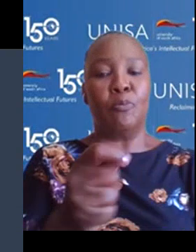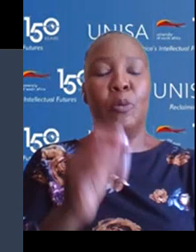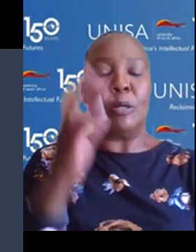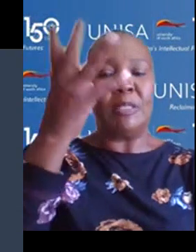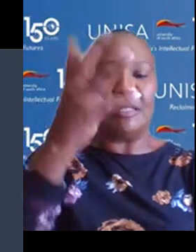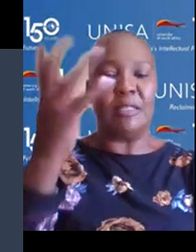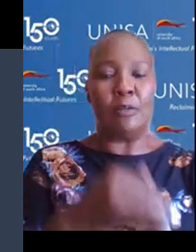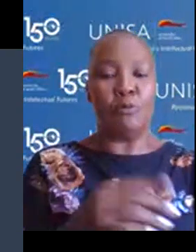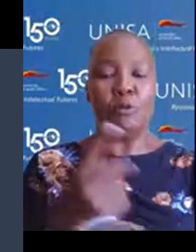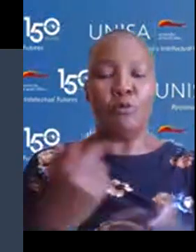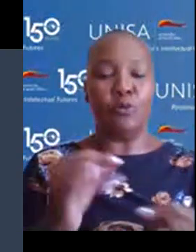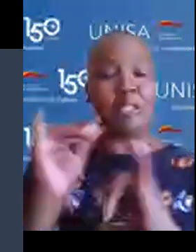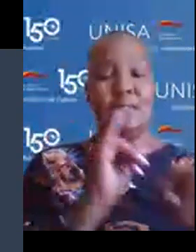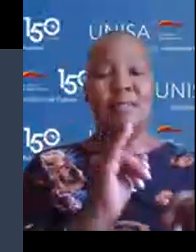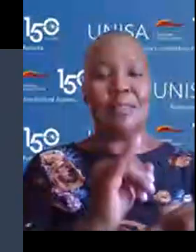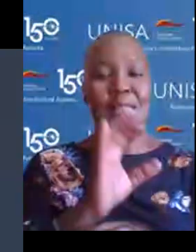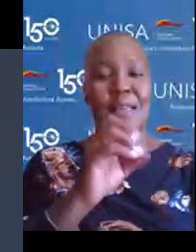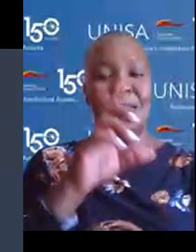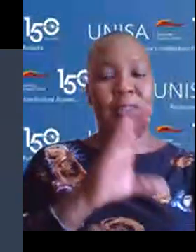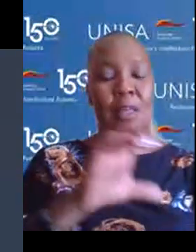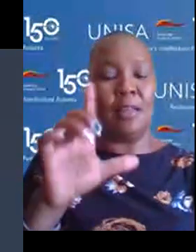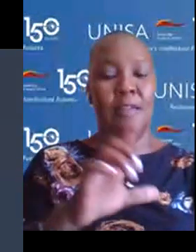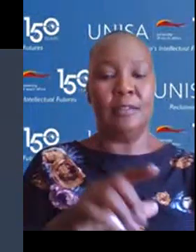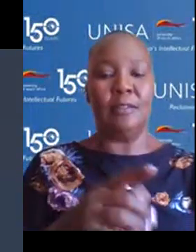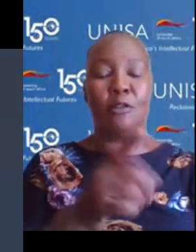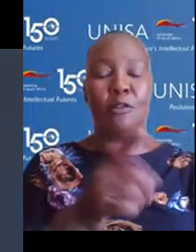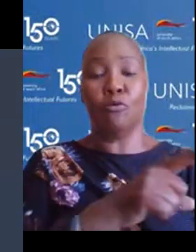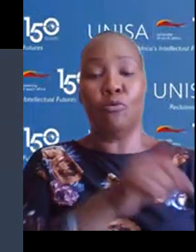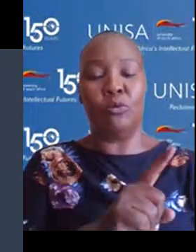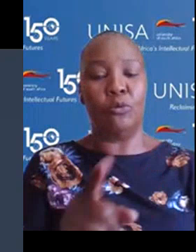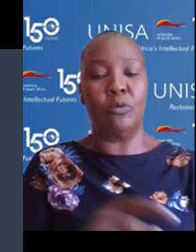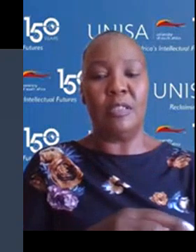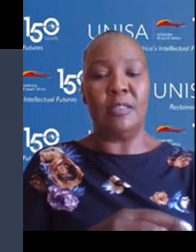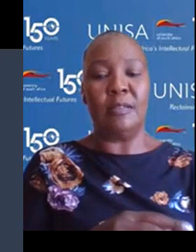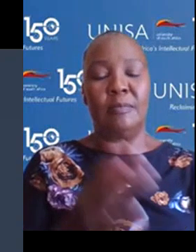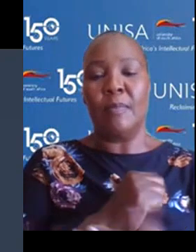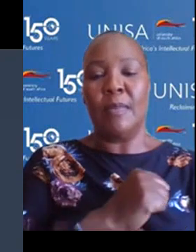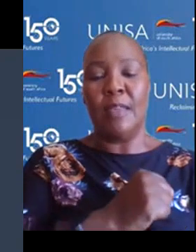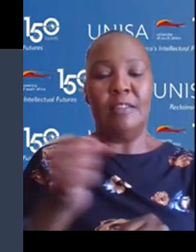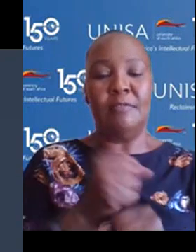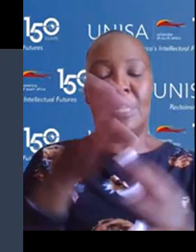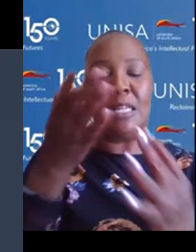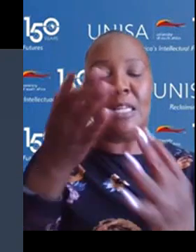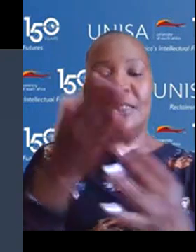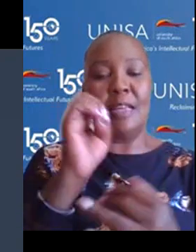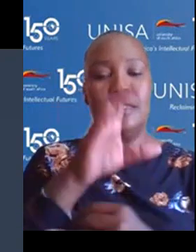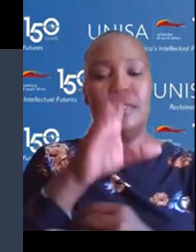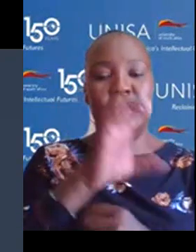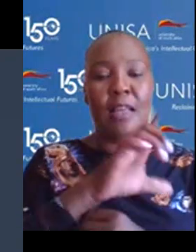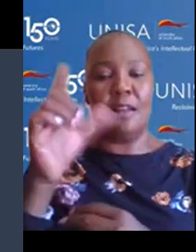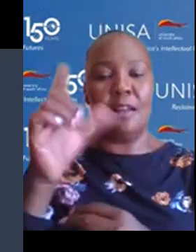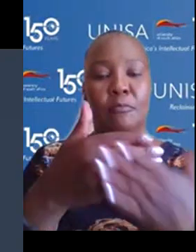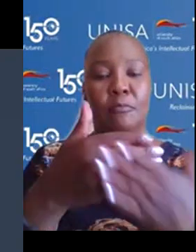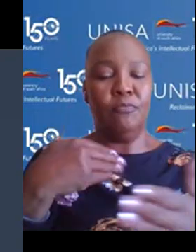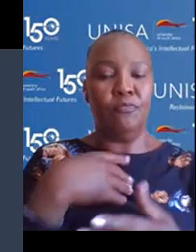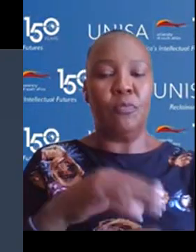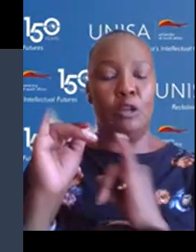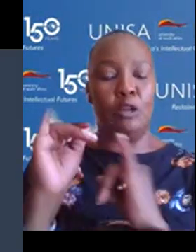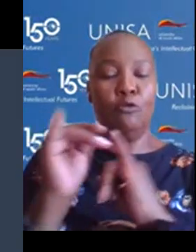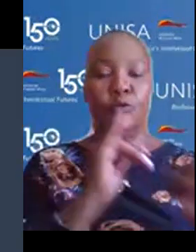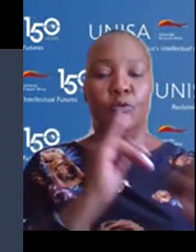do a quick introduction to Excel. For those of you that have not accessed Excel before, we'll just do an introduction,